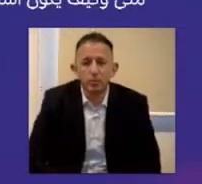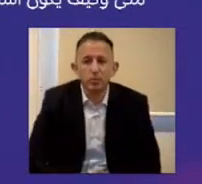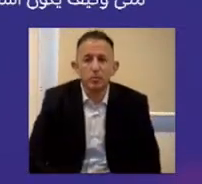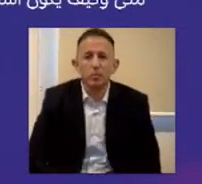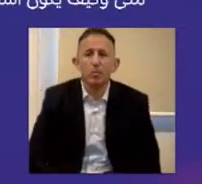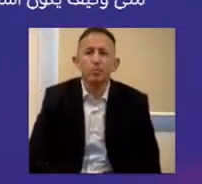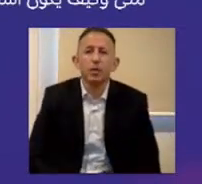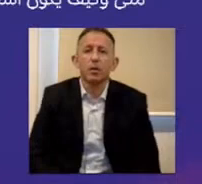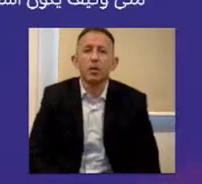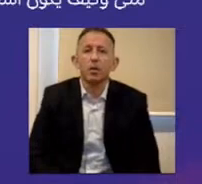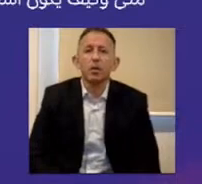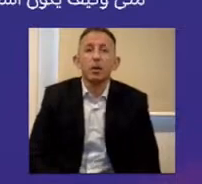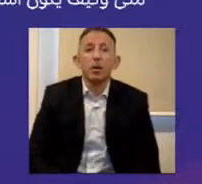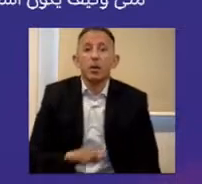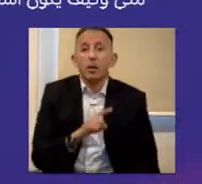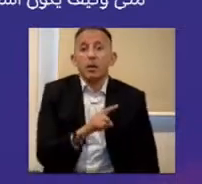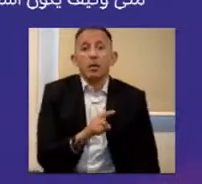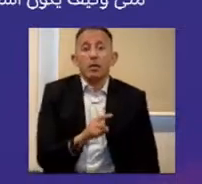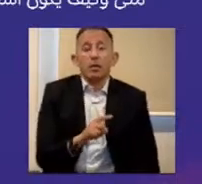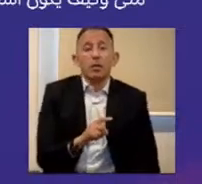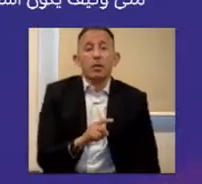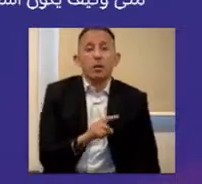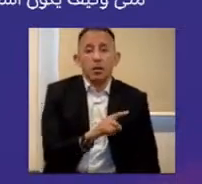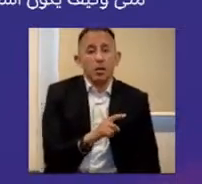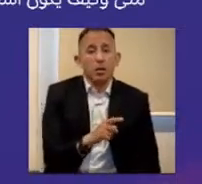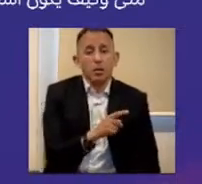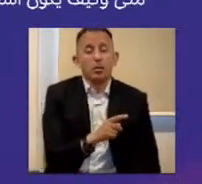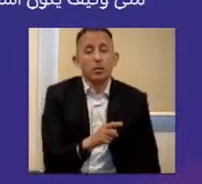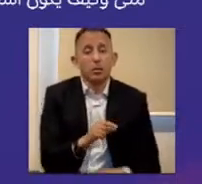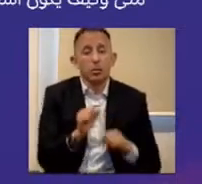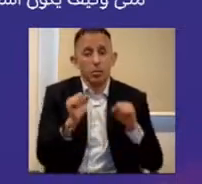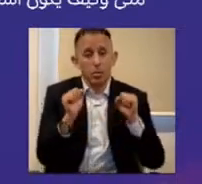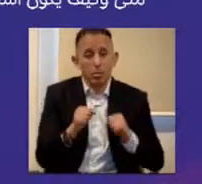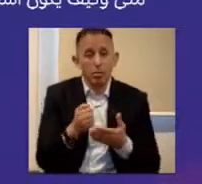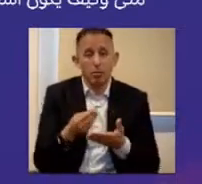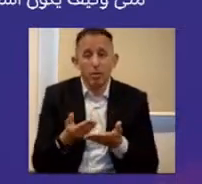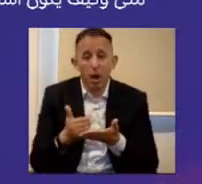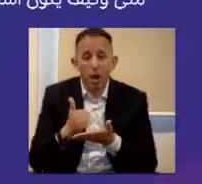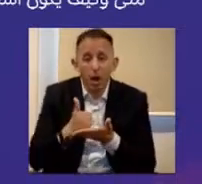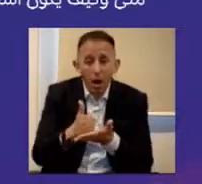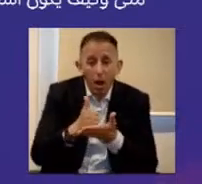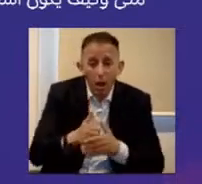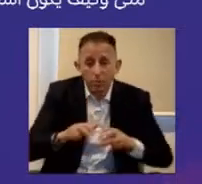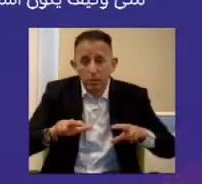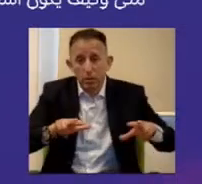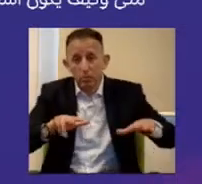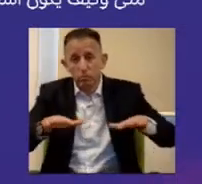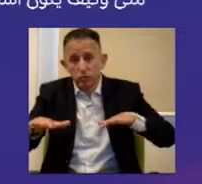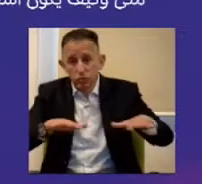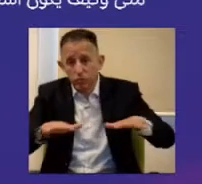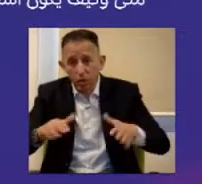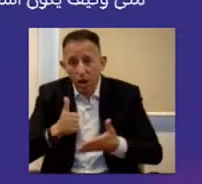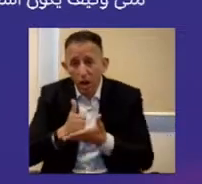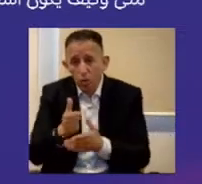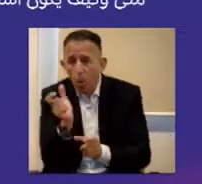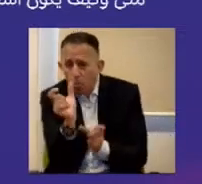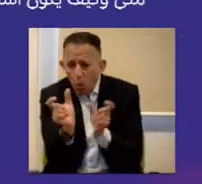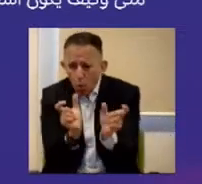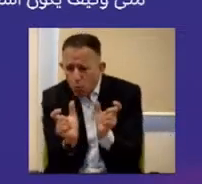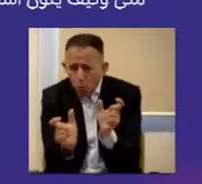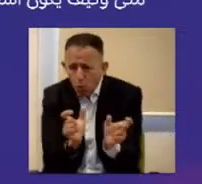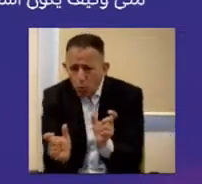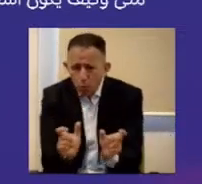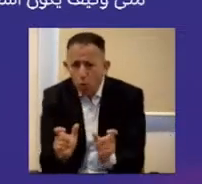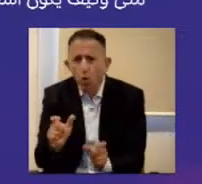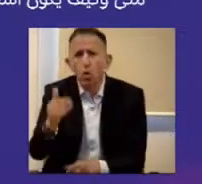the few words and you ask it to guess the following word. And you twinkle the parameters, the billions of